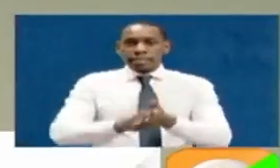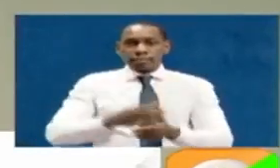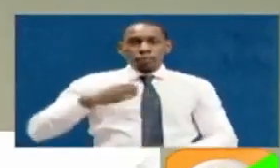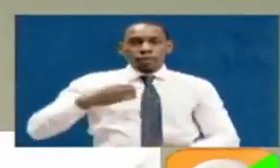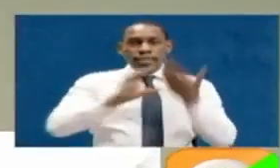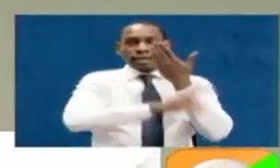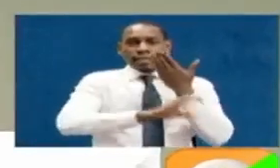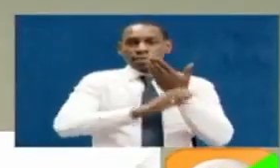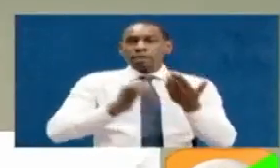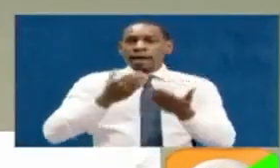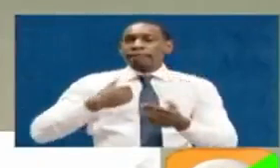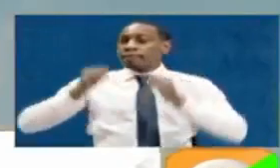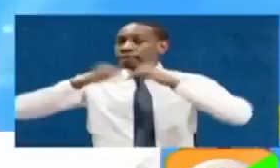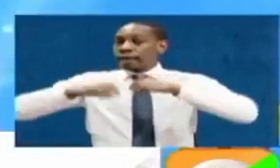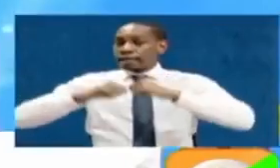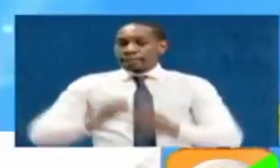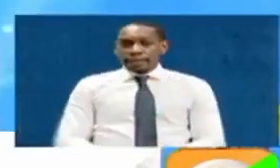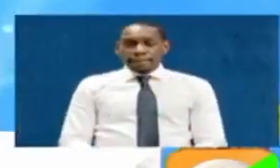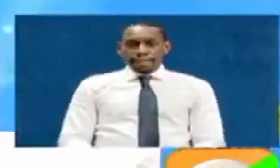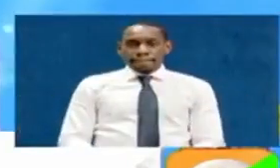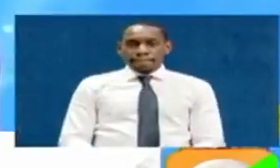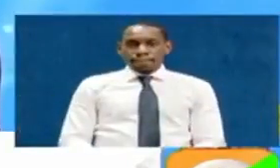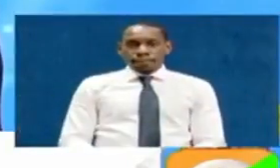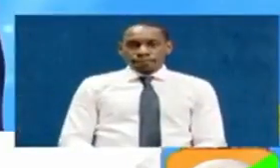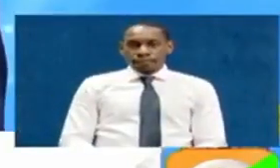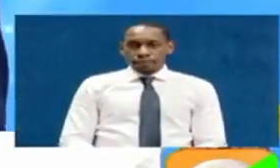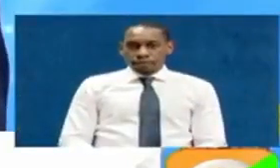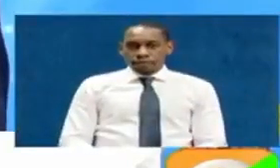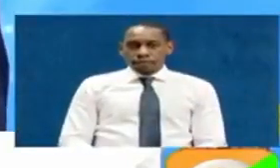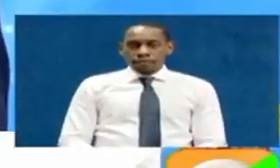to strike the all-important deals. I think there is intense